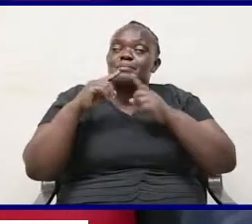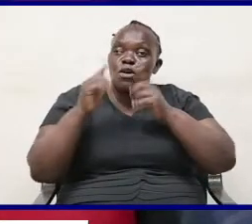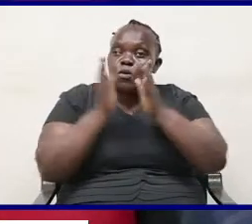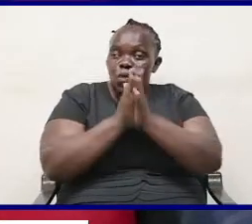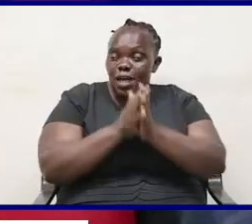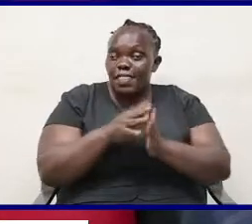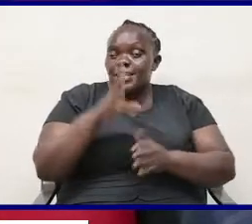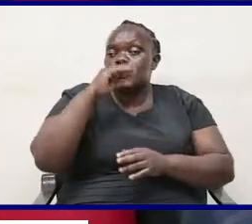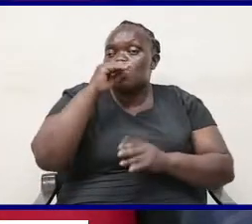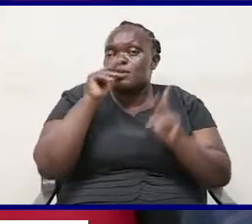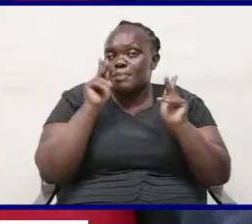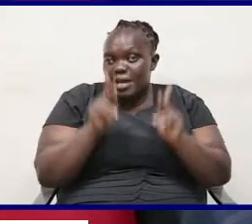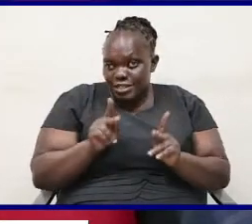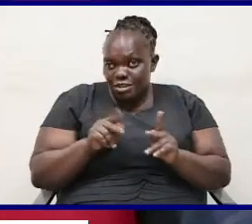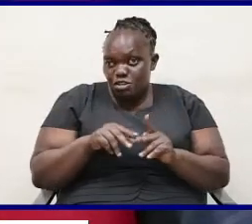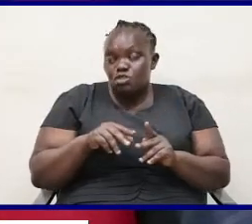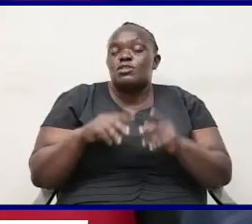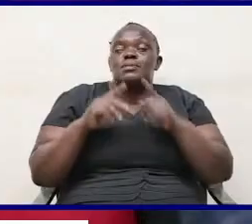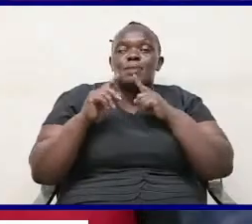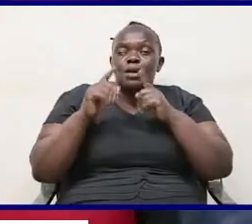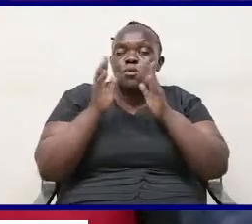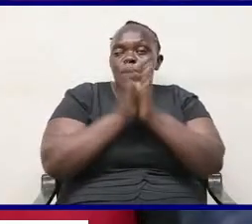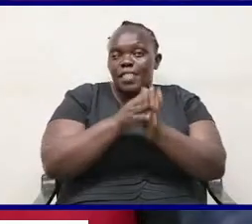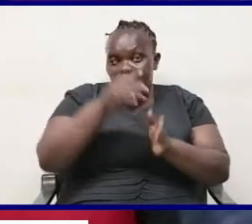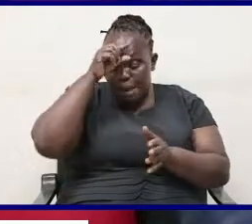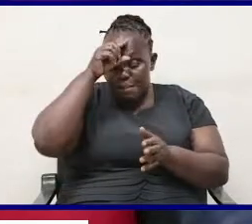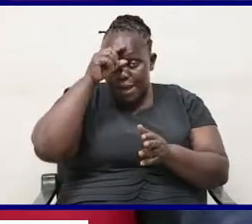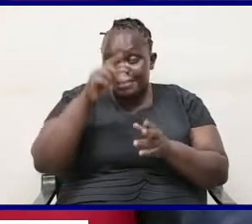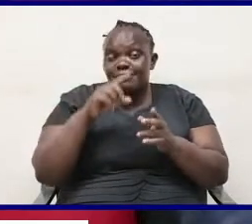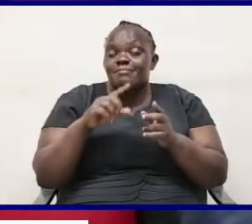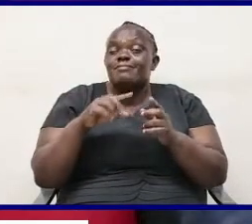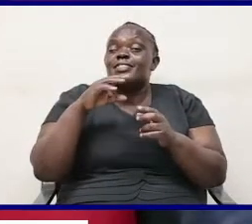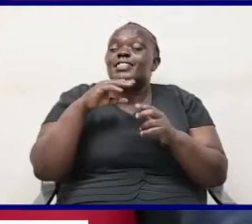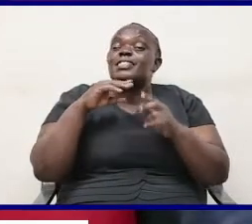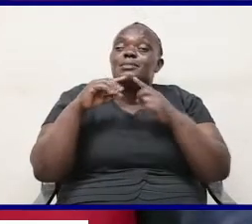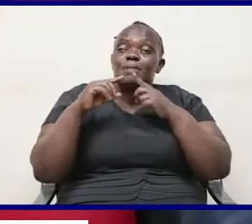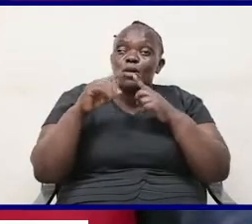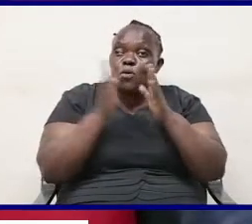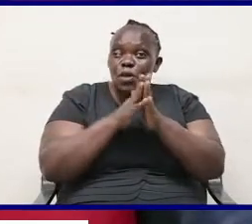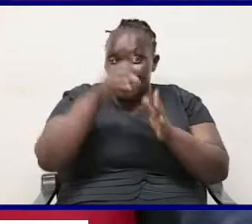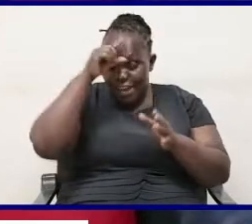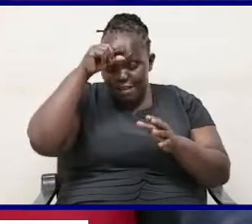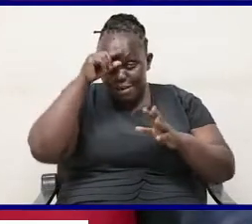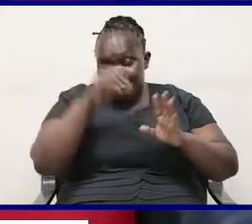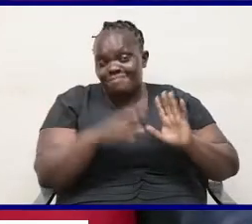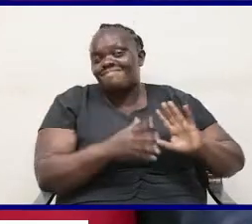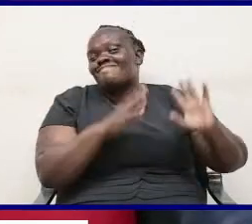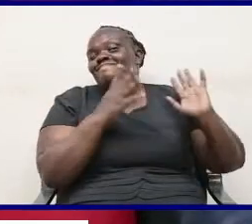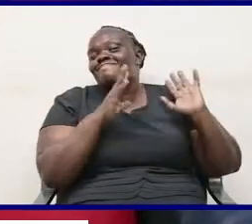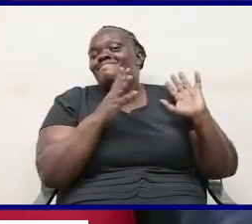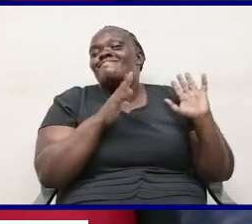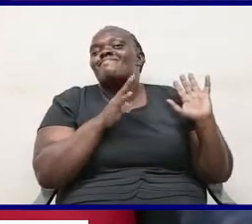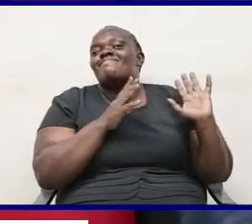na Bonga na Sema na makofi.